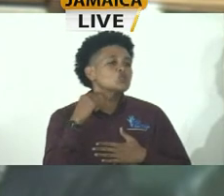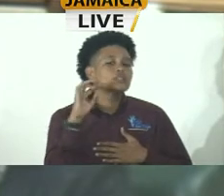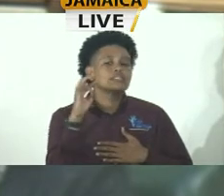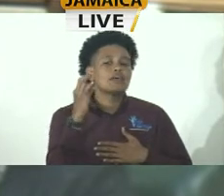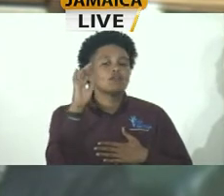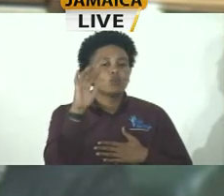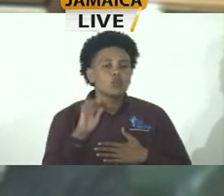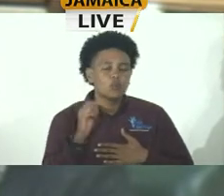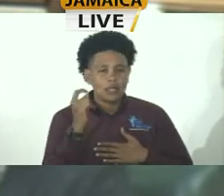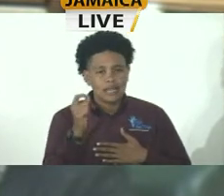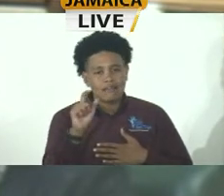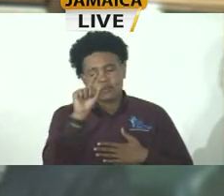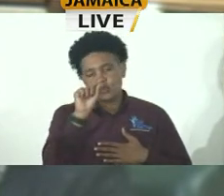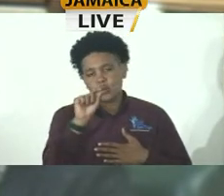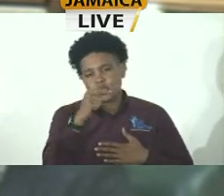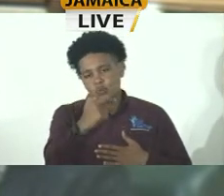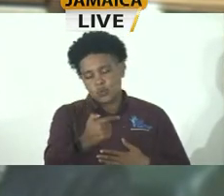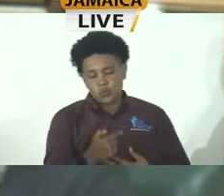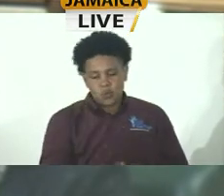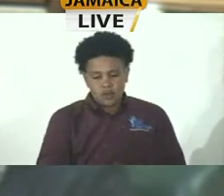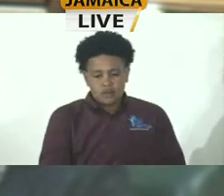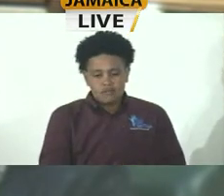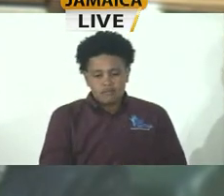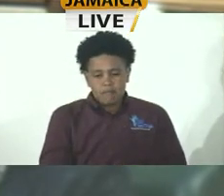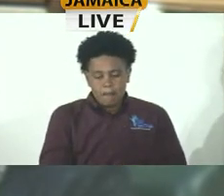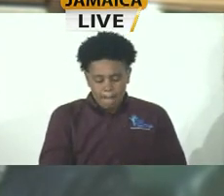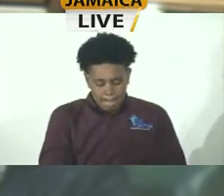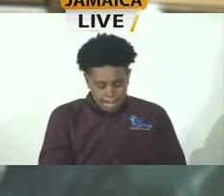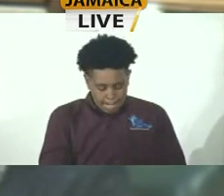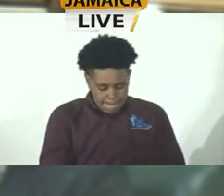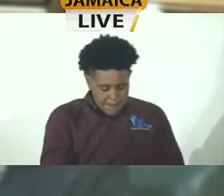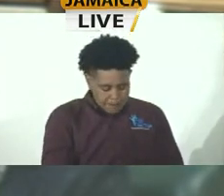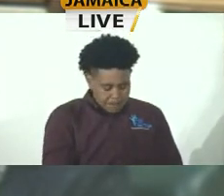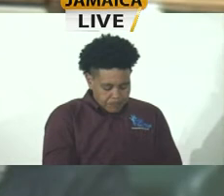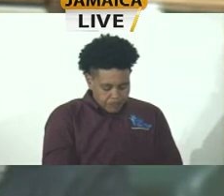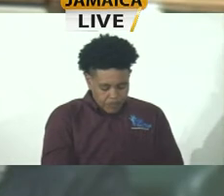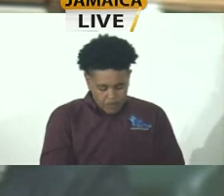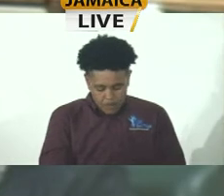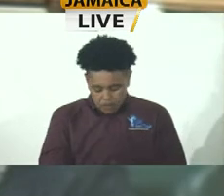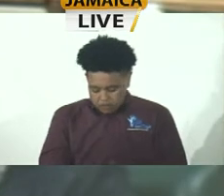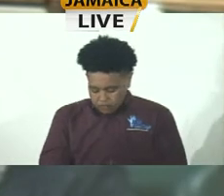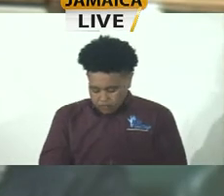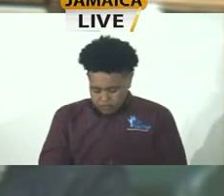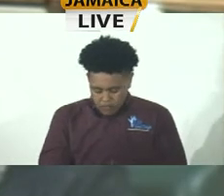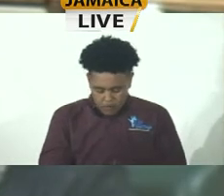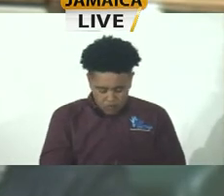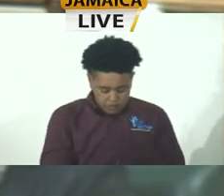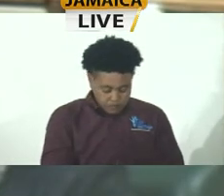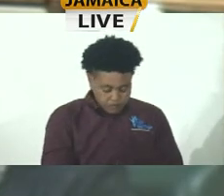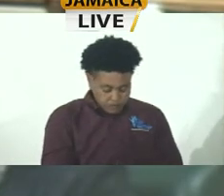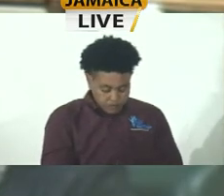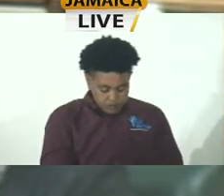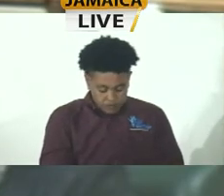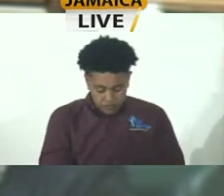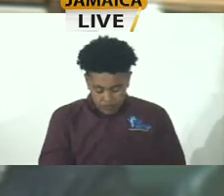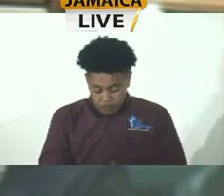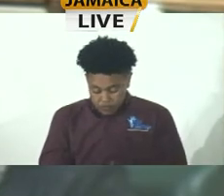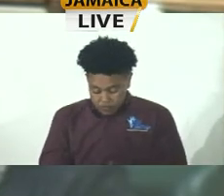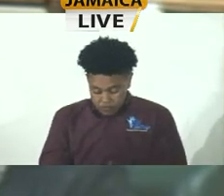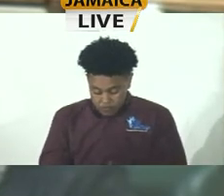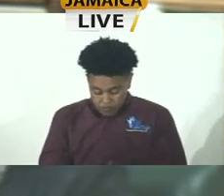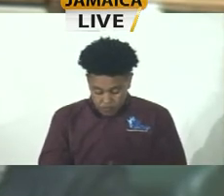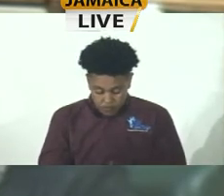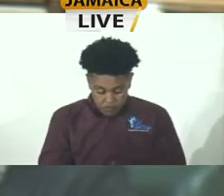11 20 21. so madam speaker you can see that we will have